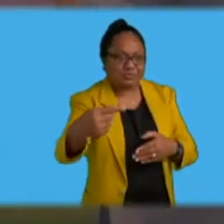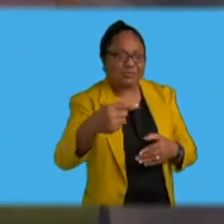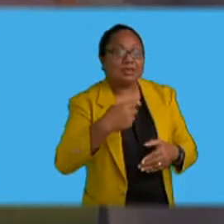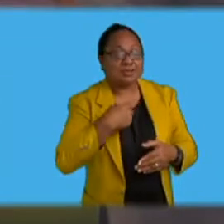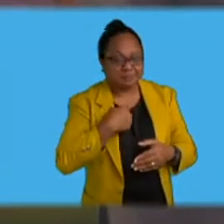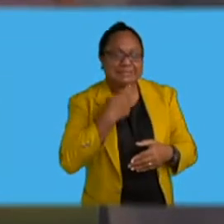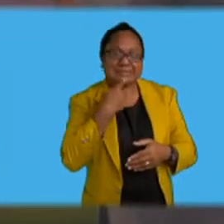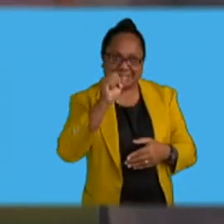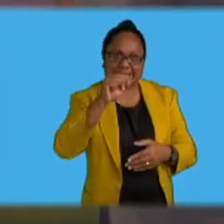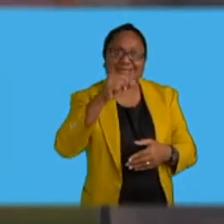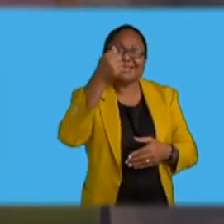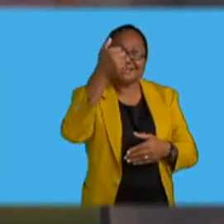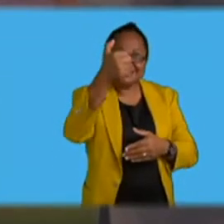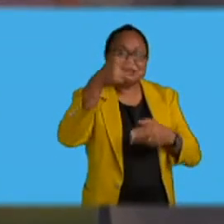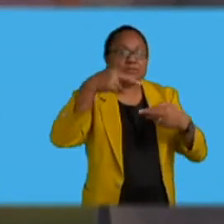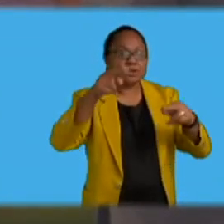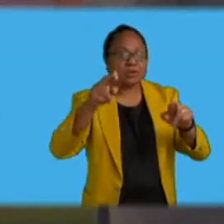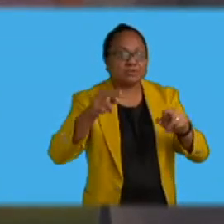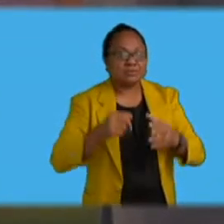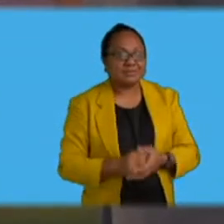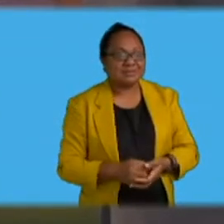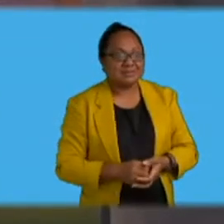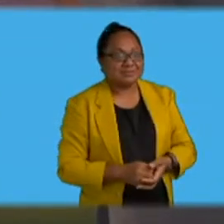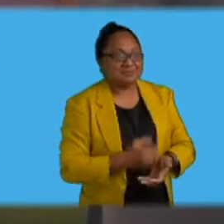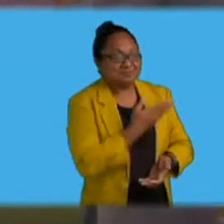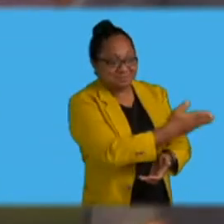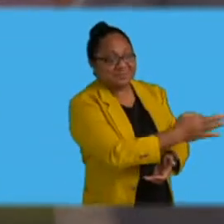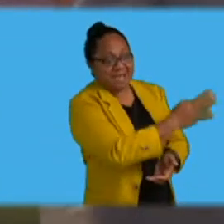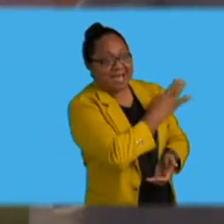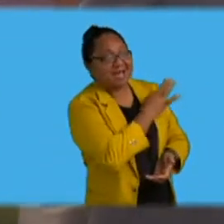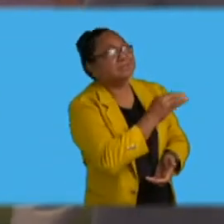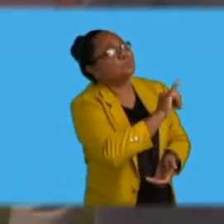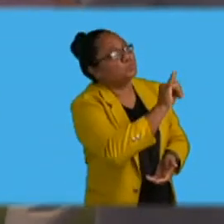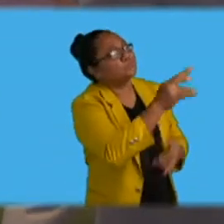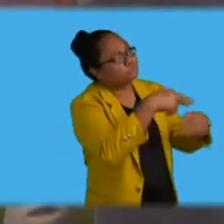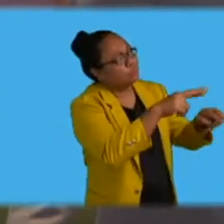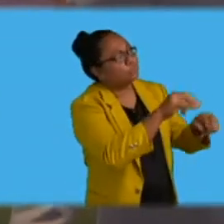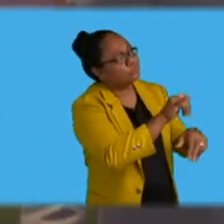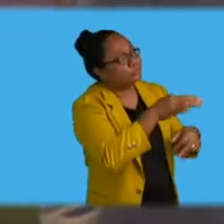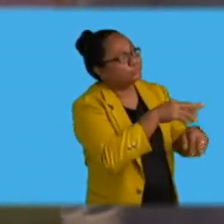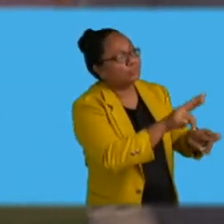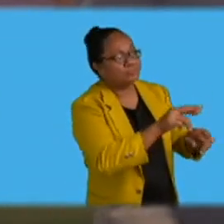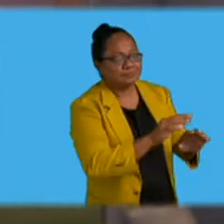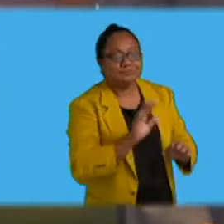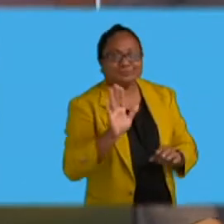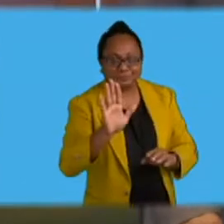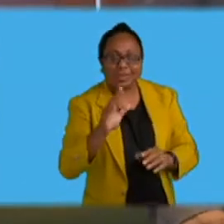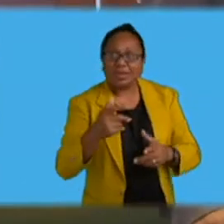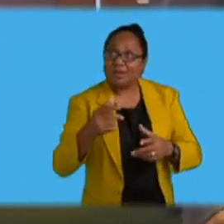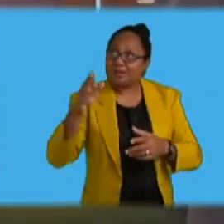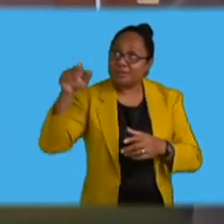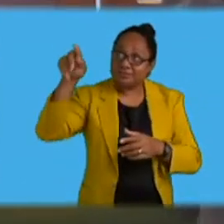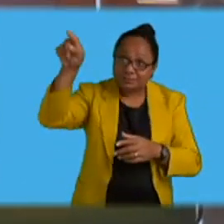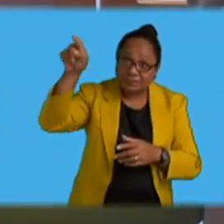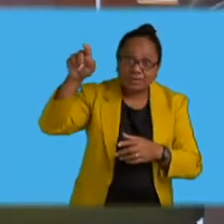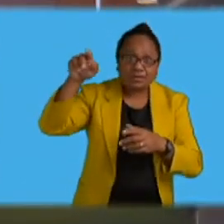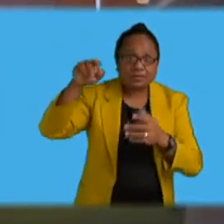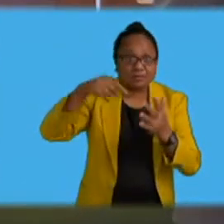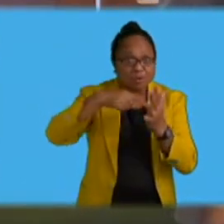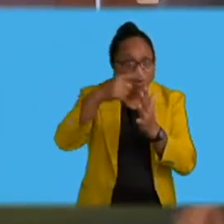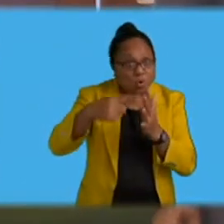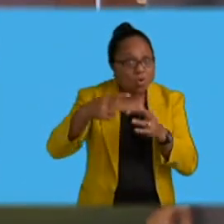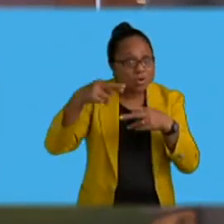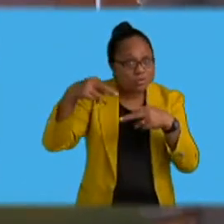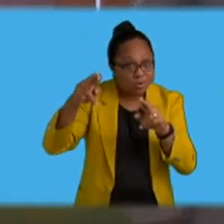6 roads that's happening Which in ones? Northern Division. But all these roads and what is going to cost, definitely I